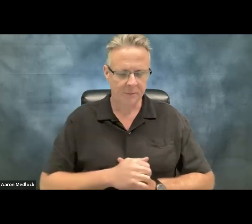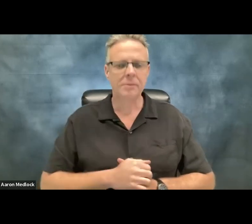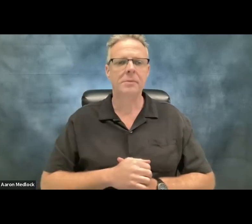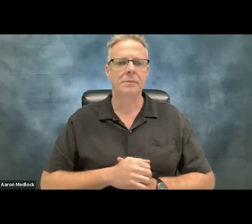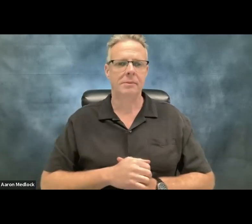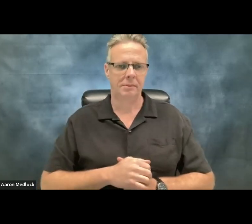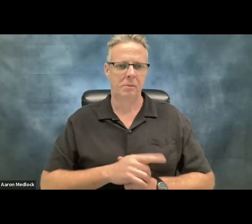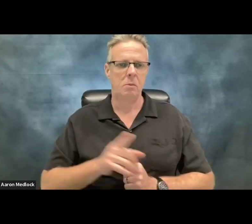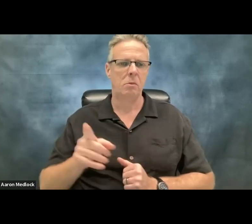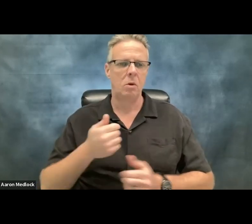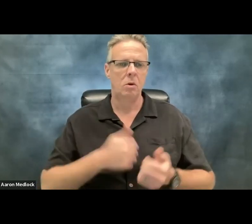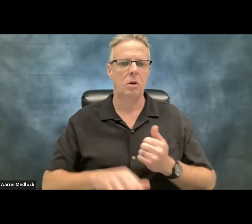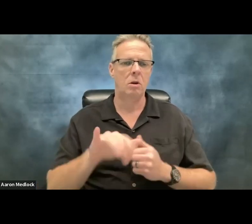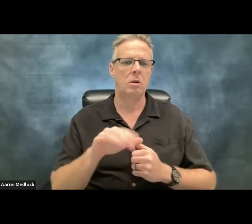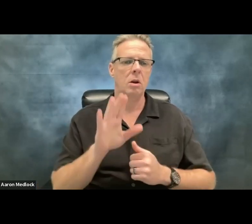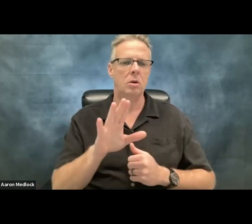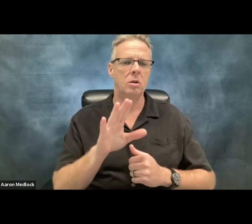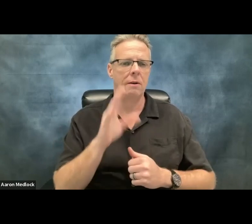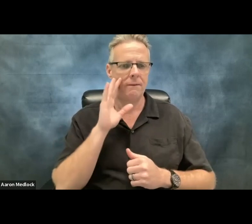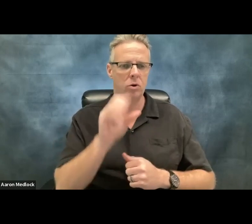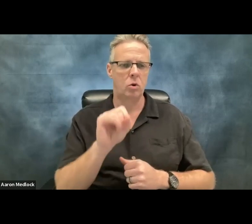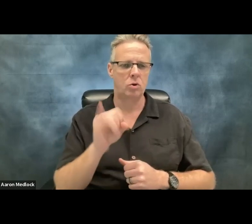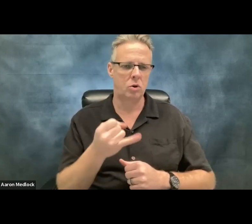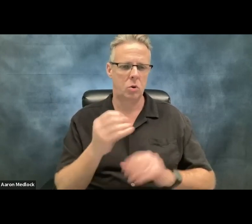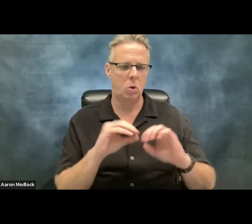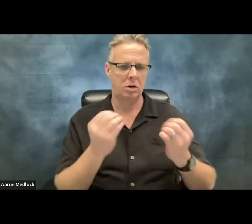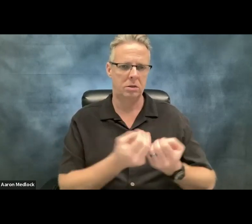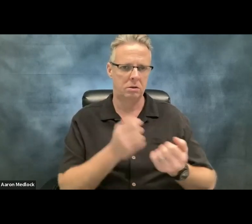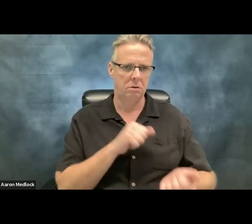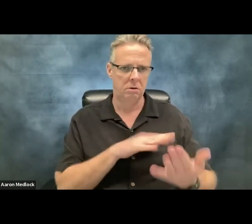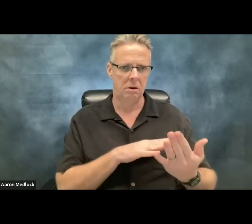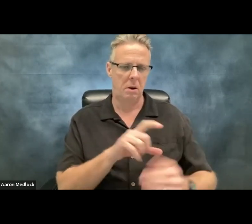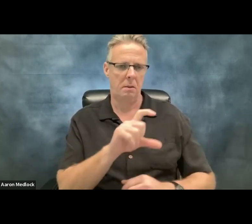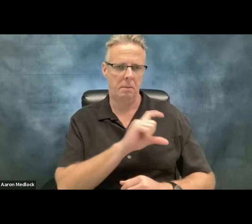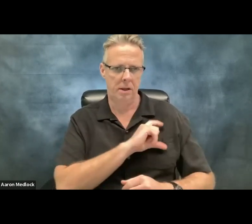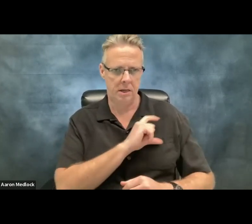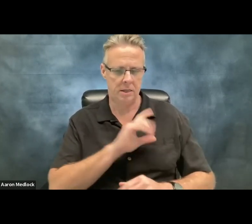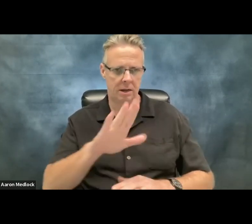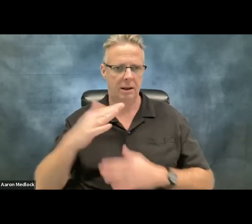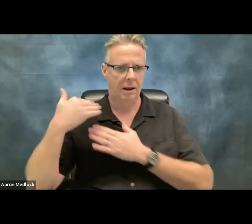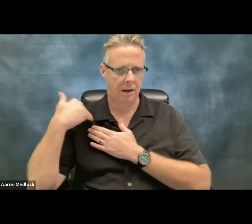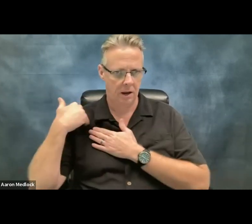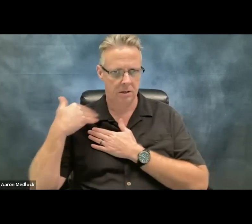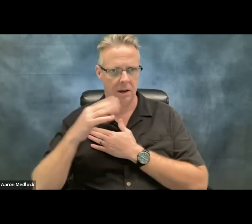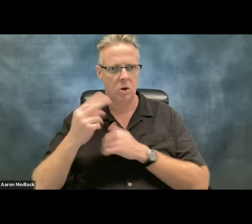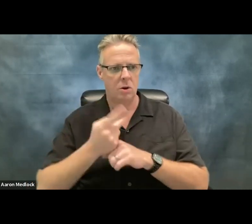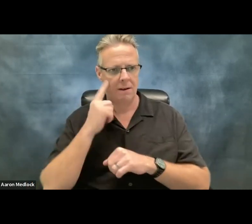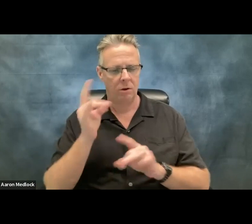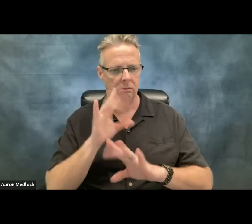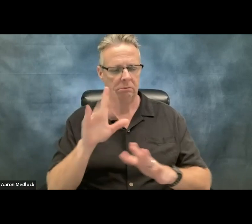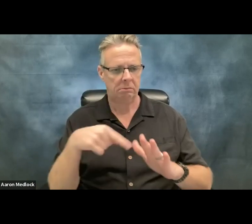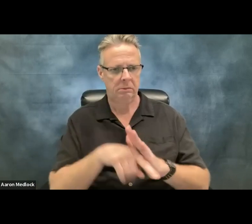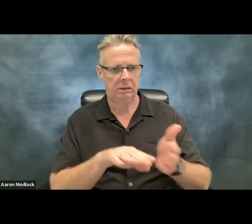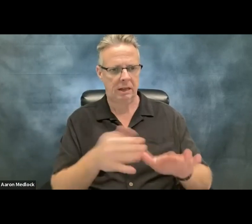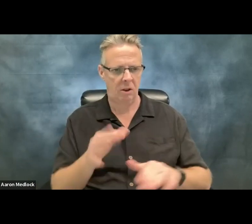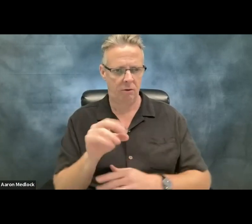she's serving in the CRIS seat representing a social justice organization addressing police accountability and use of deadly force. So Kim,